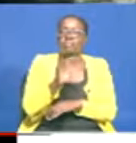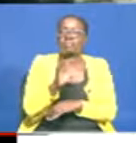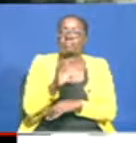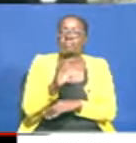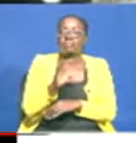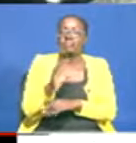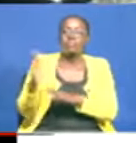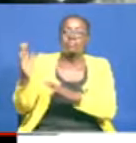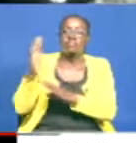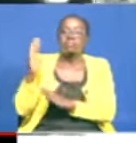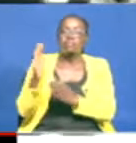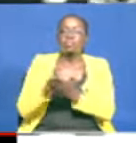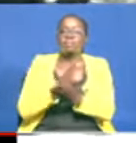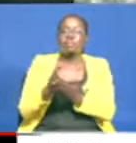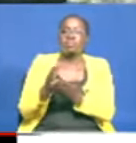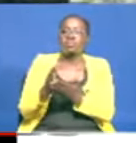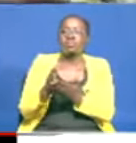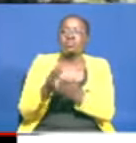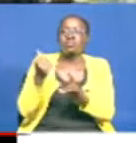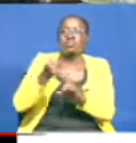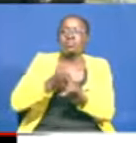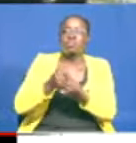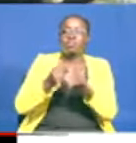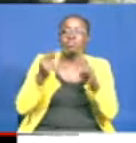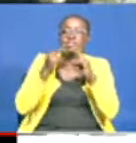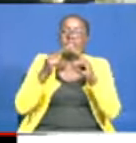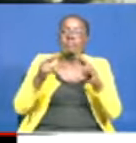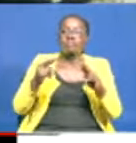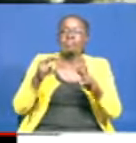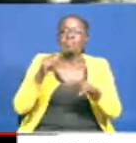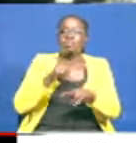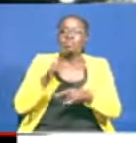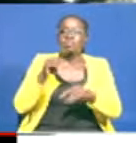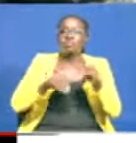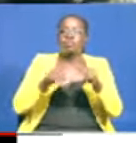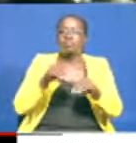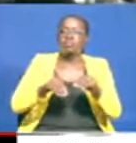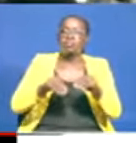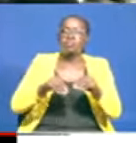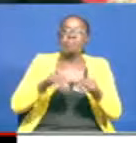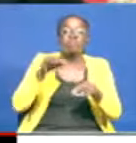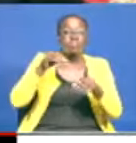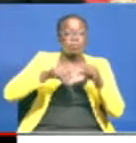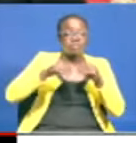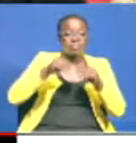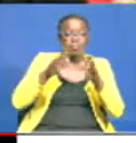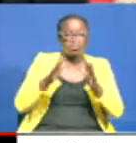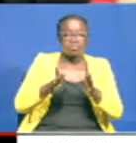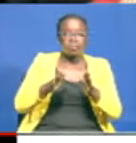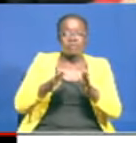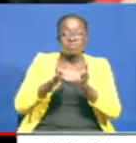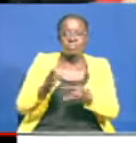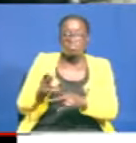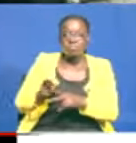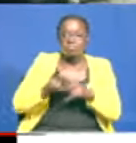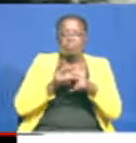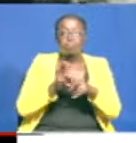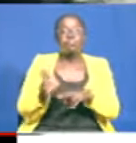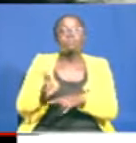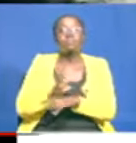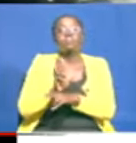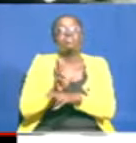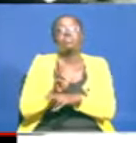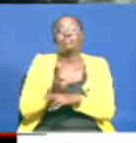security officers. They advocated for peace during the elections, calling on voters to remain vigilant and in unison